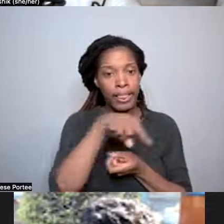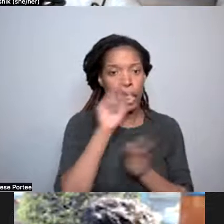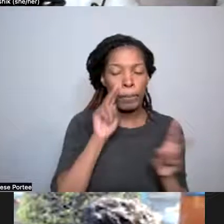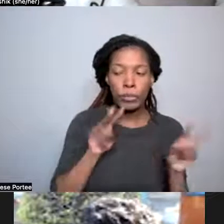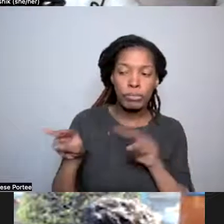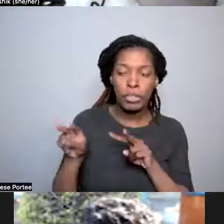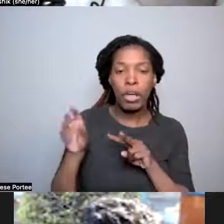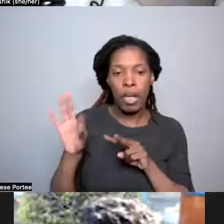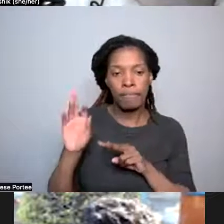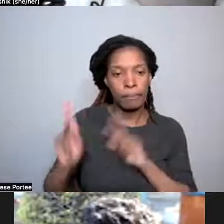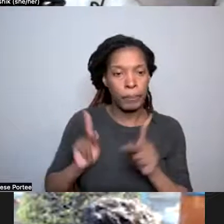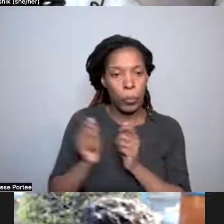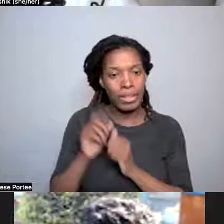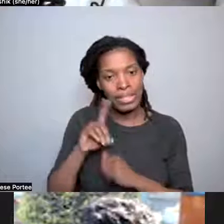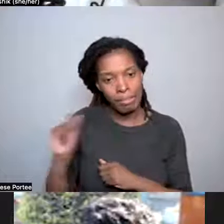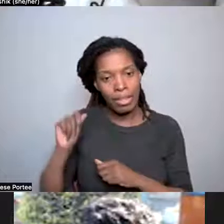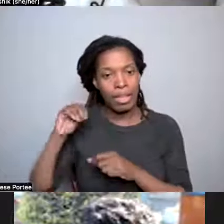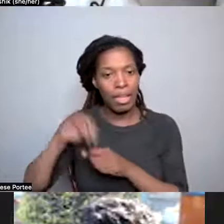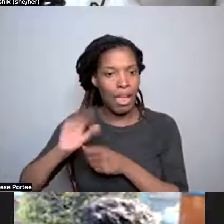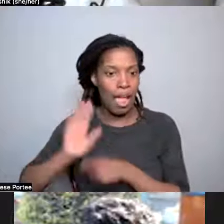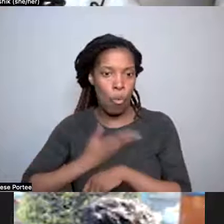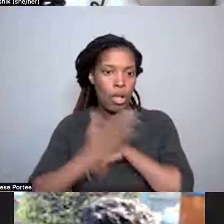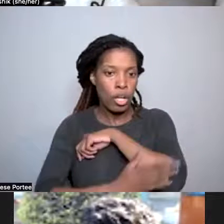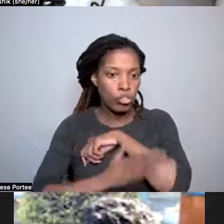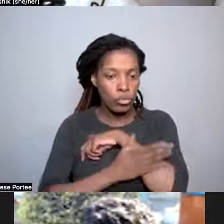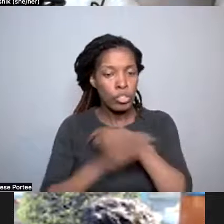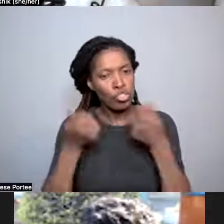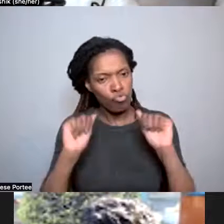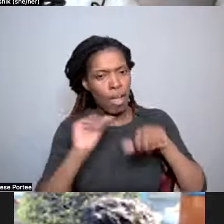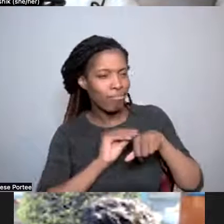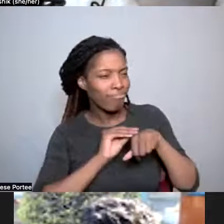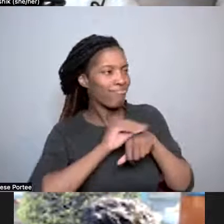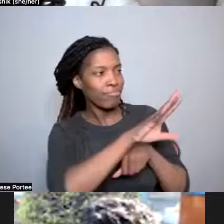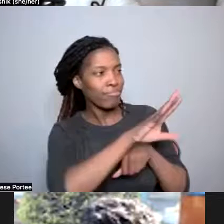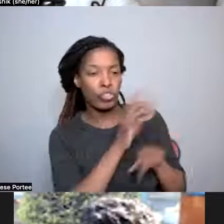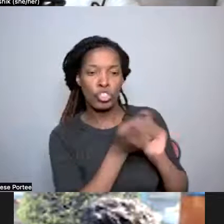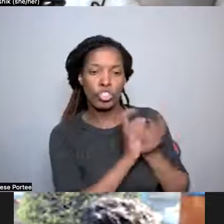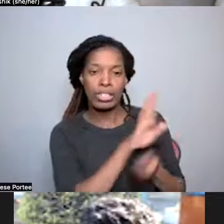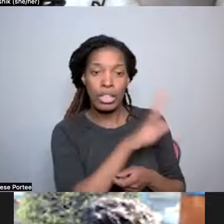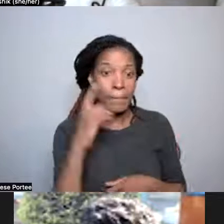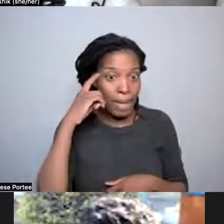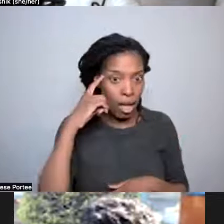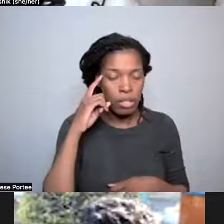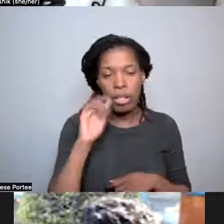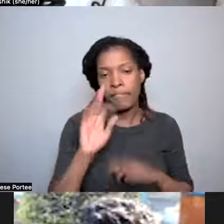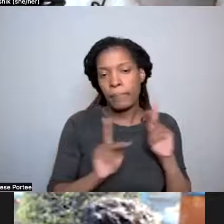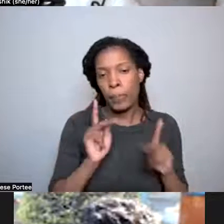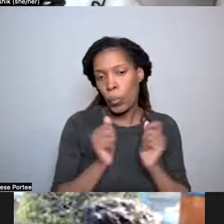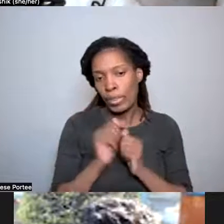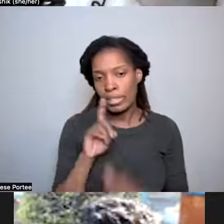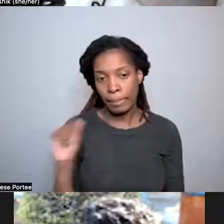disability in our country, to change the minds of people on disability.